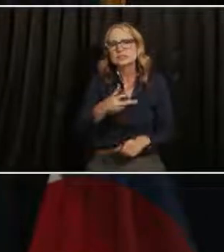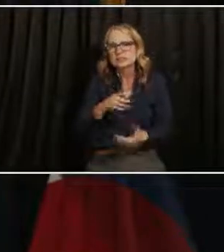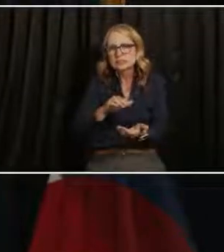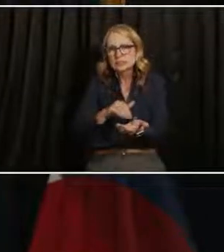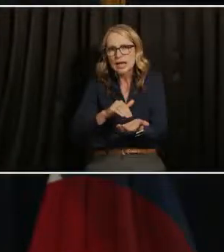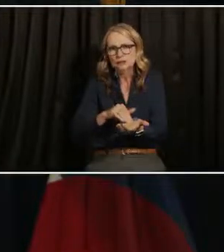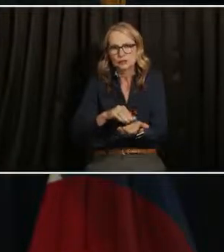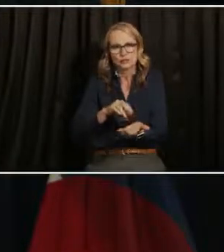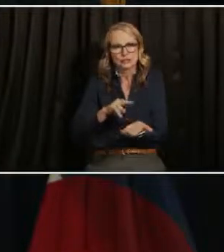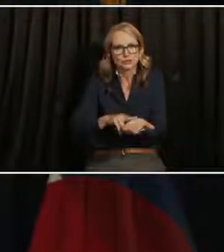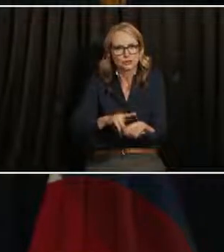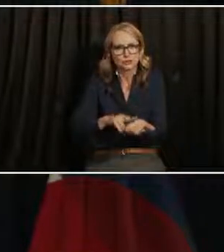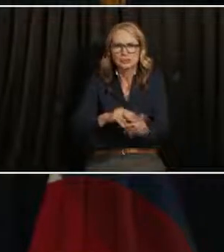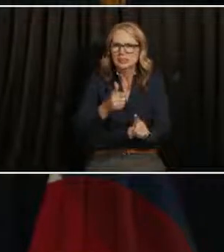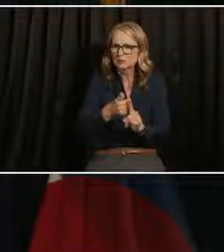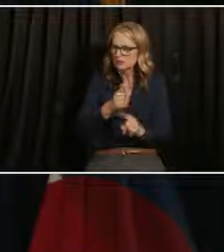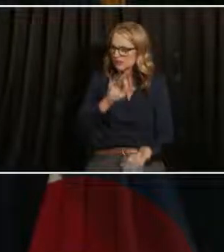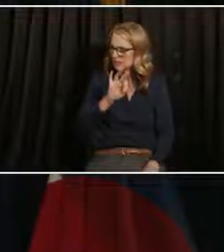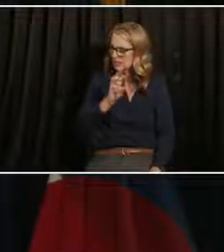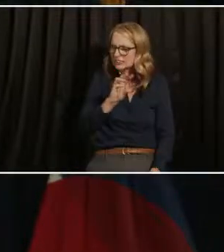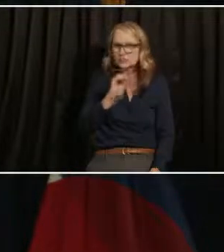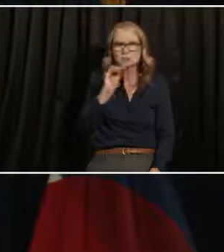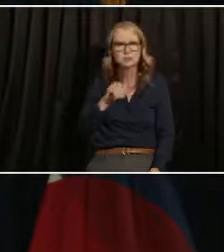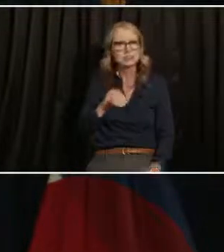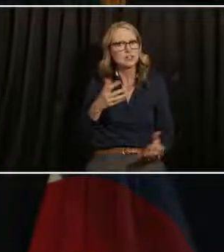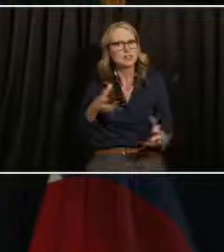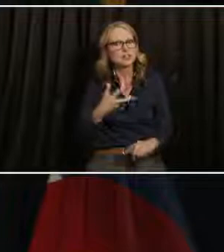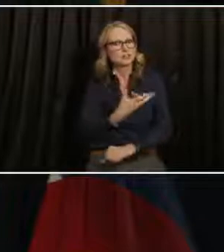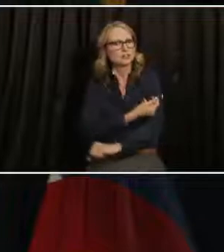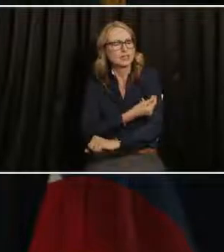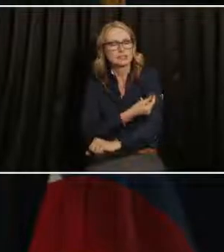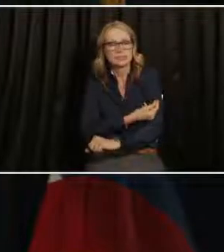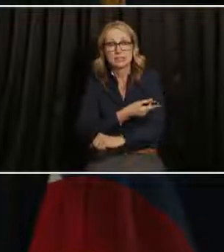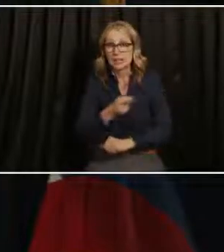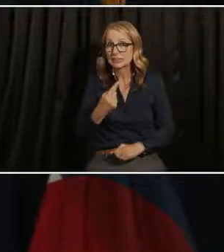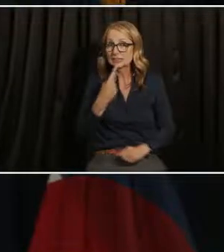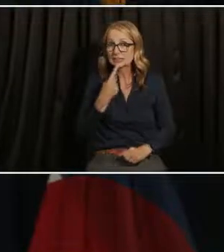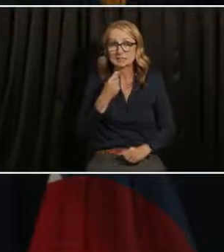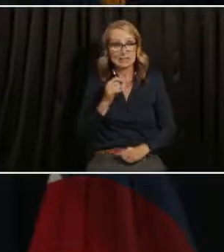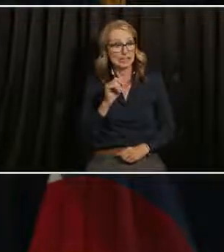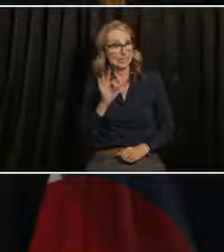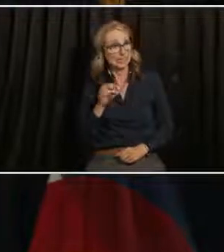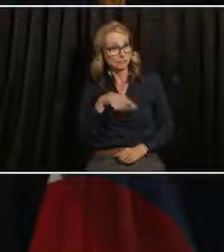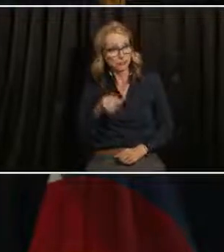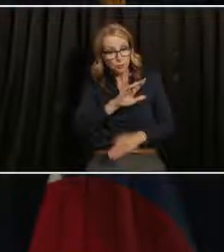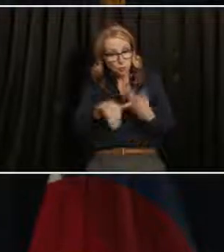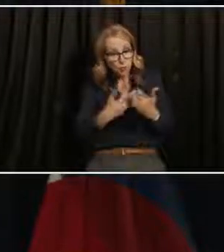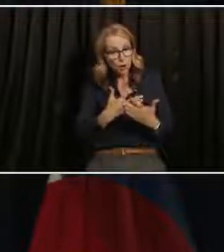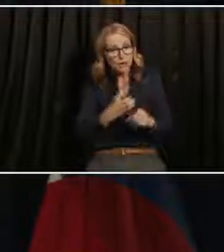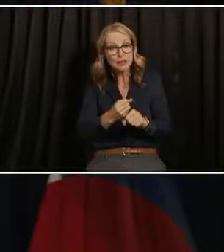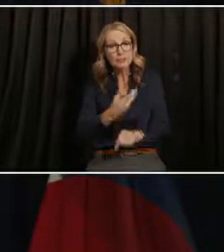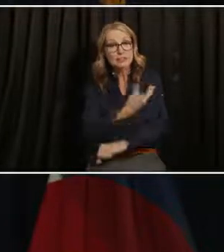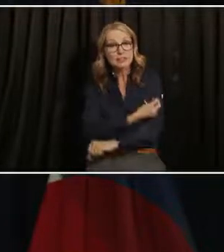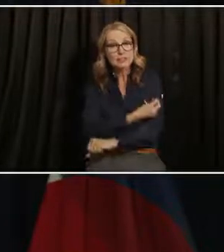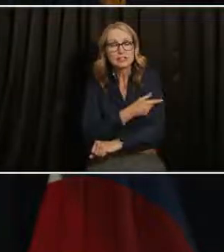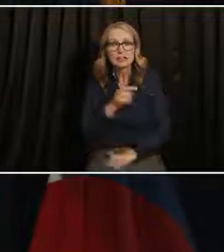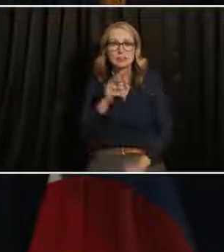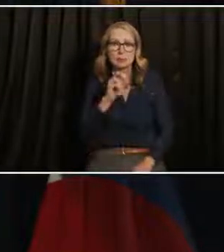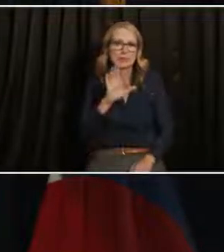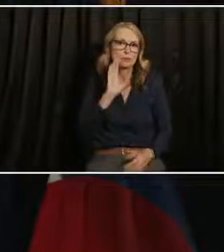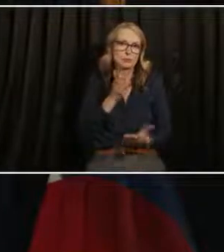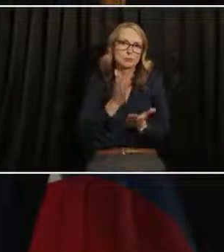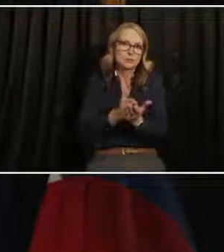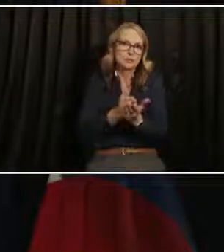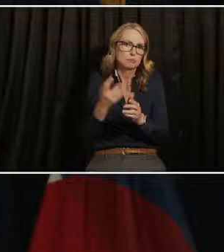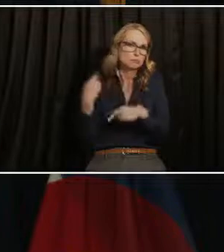population was as well vaccinated as doctors, there would be no pandemic. This would be over, period. And so there's generally been great support from healthcare